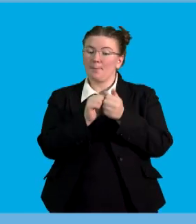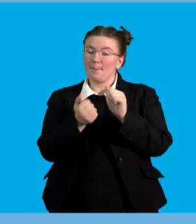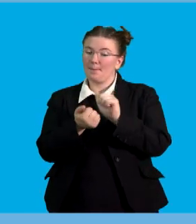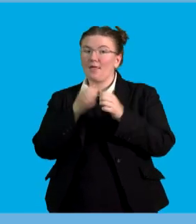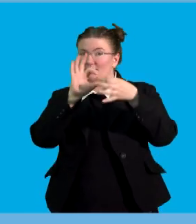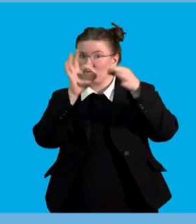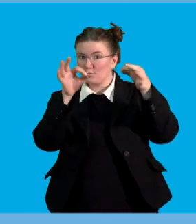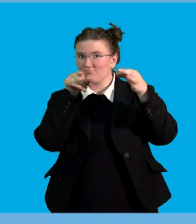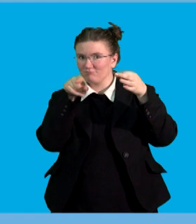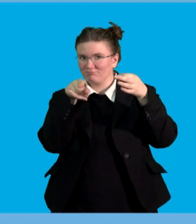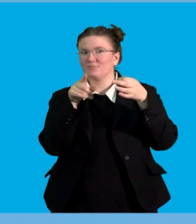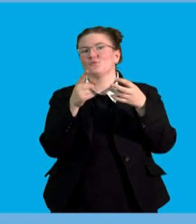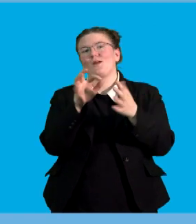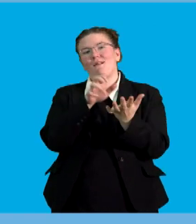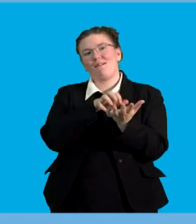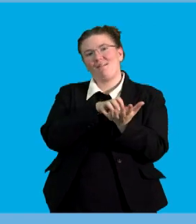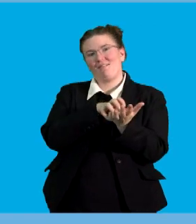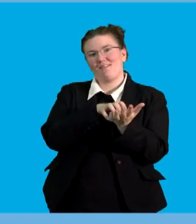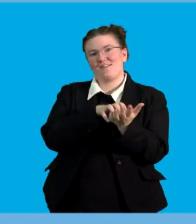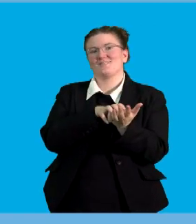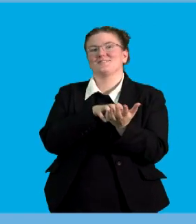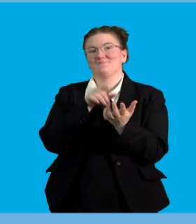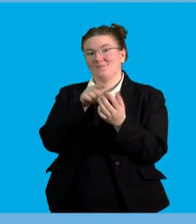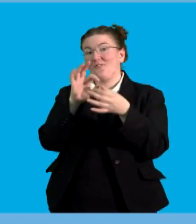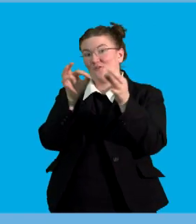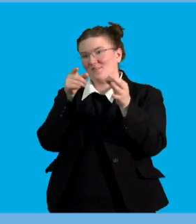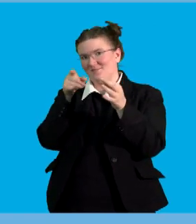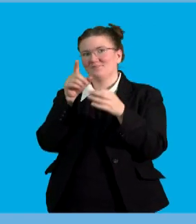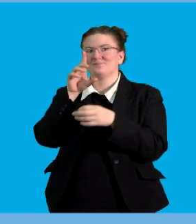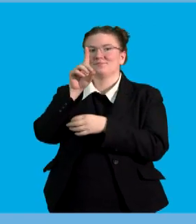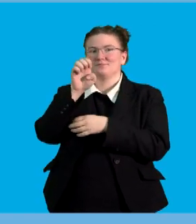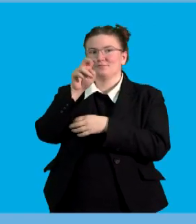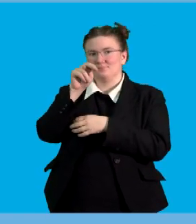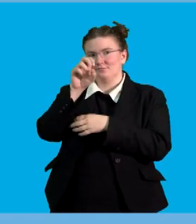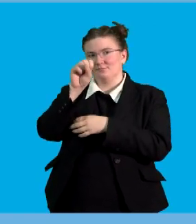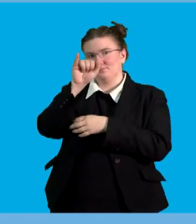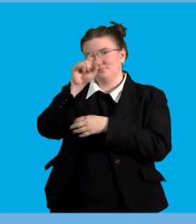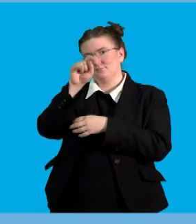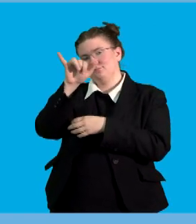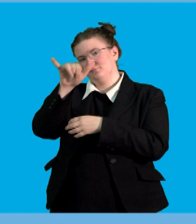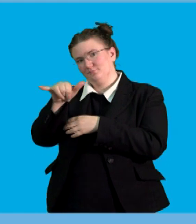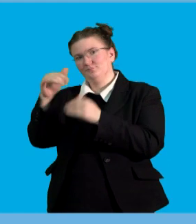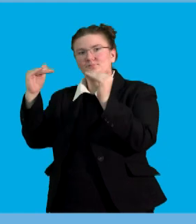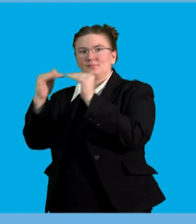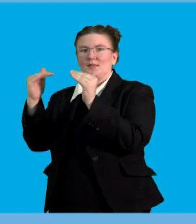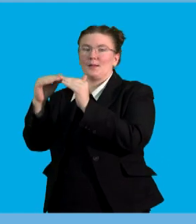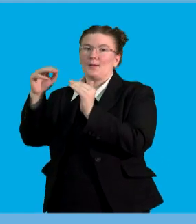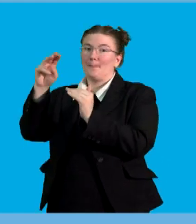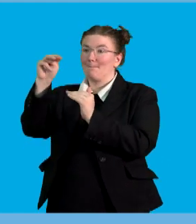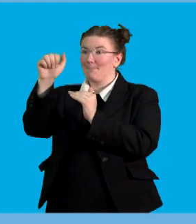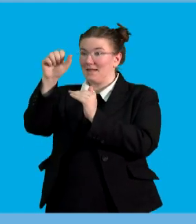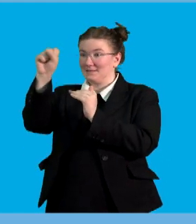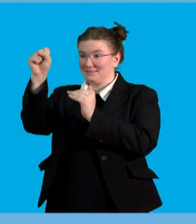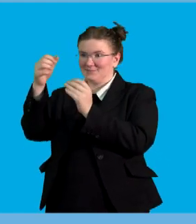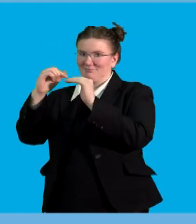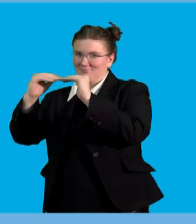calculate density of given blocks. The formula given would be density is equals to mass over volume. And also